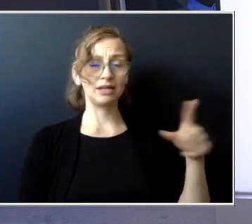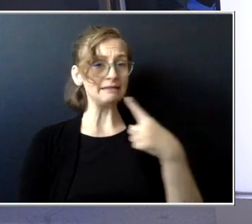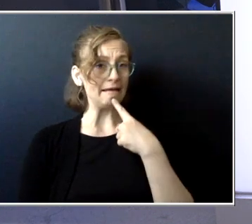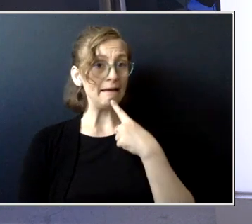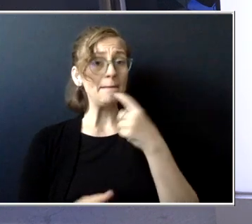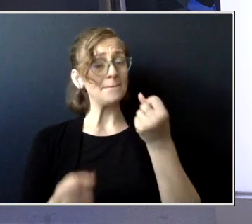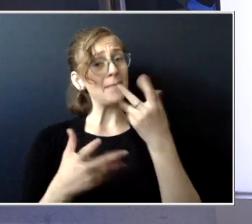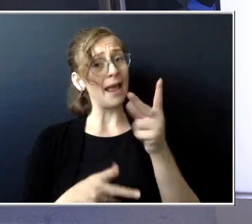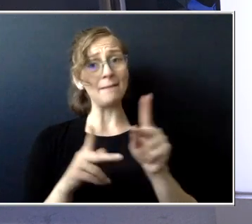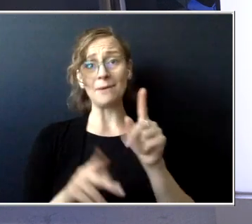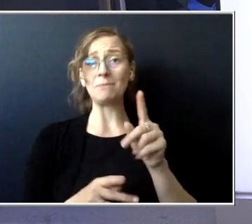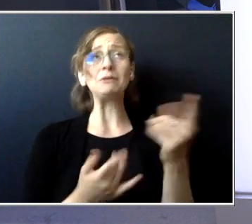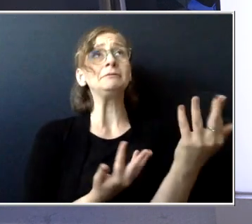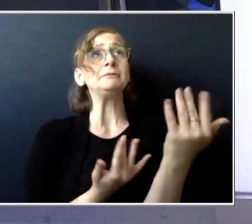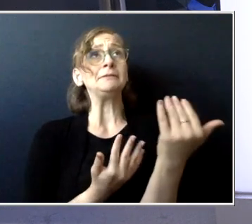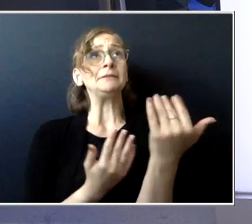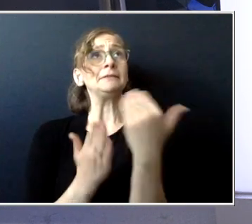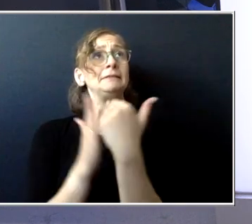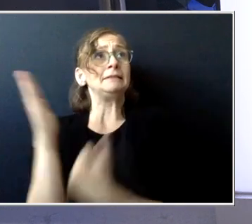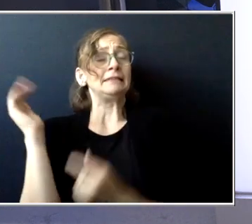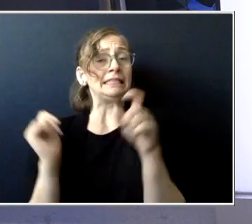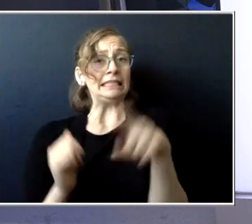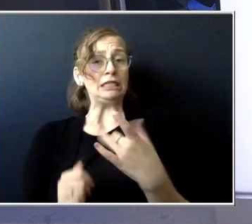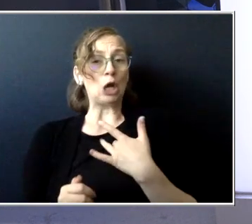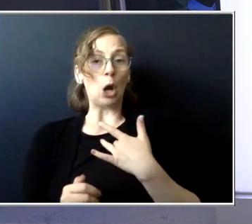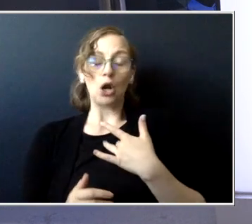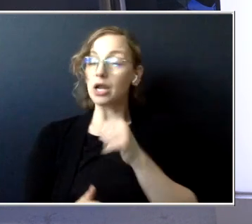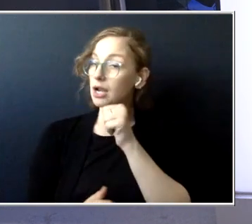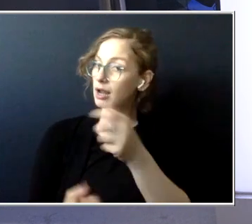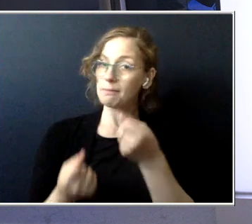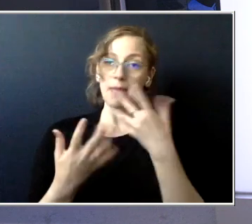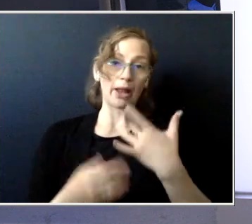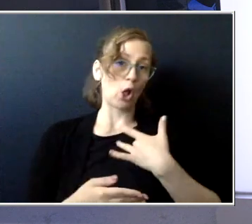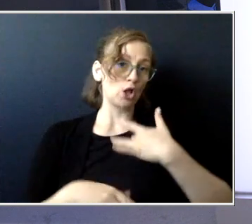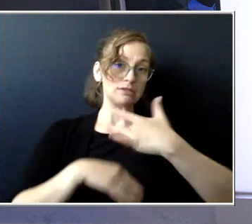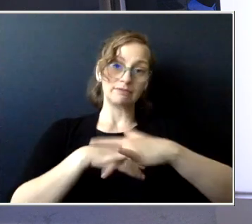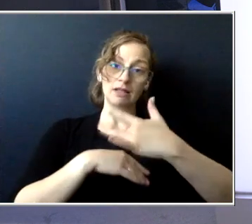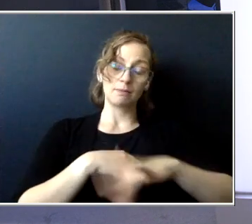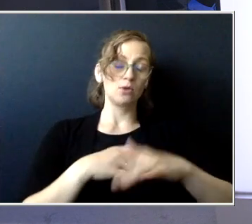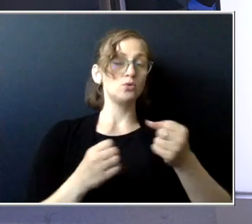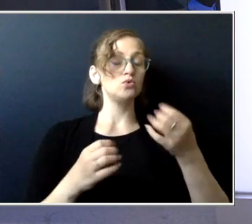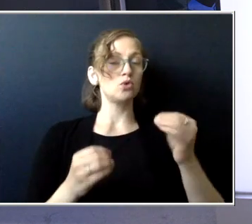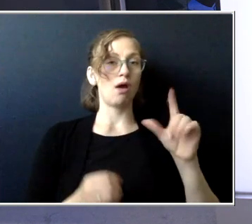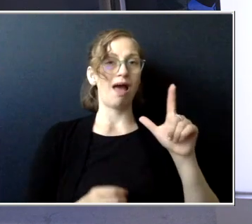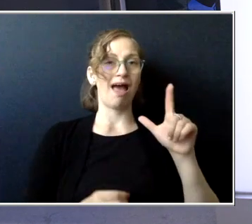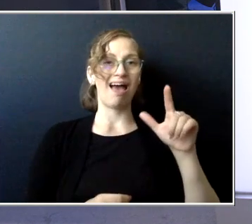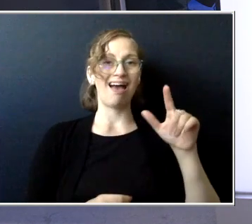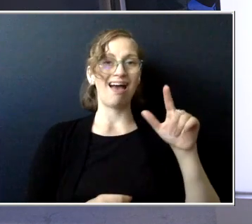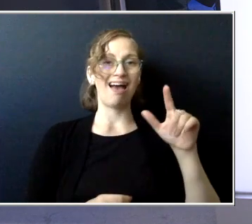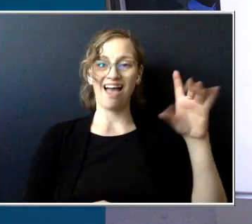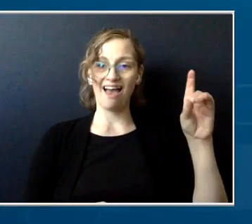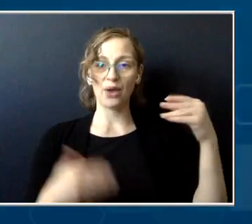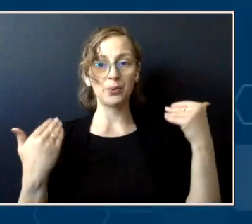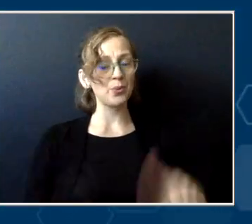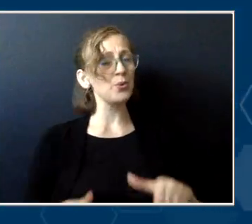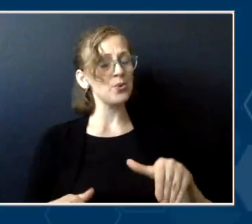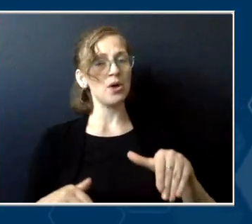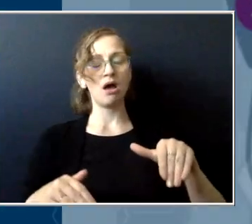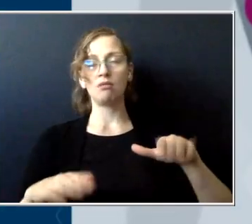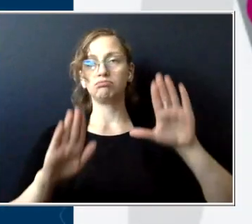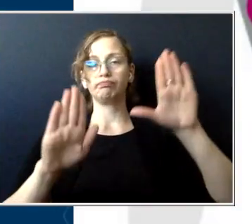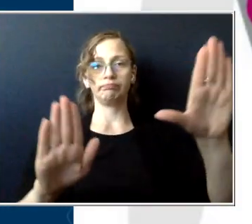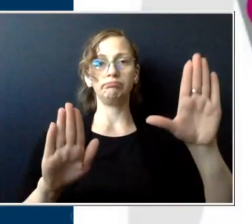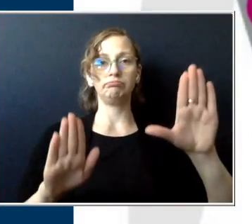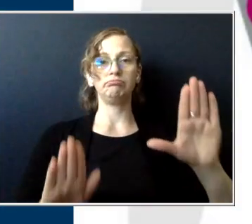there's a lot of associated complications with that. So this is an incredible advancement in this space. So patients like Larry have an